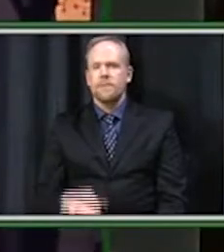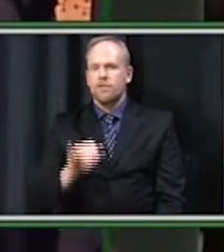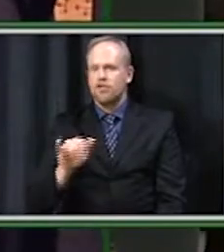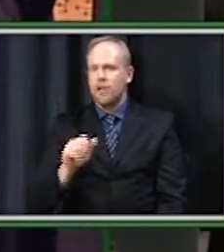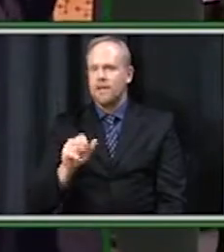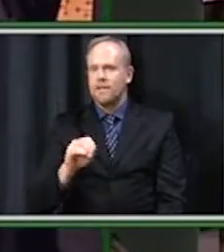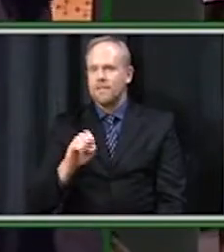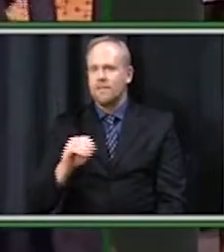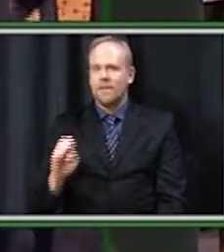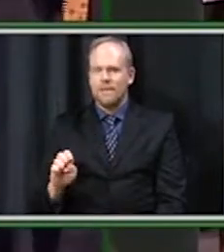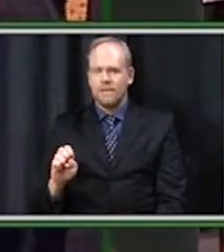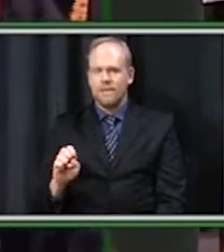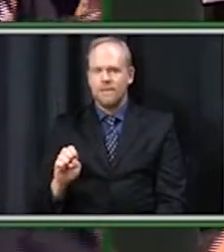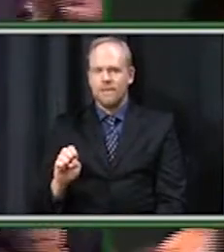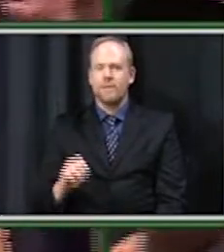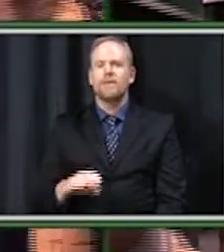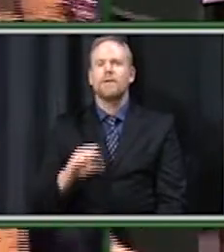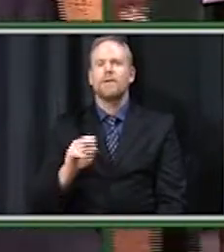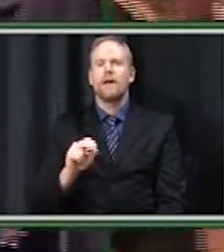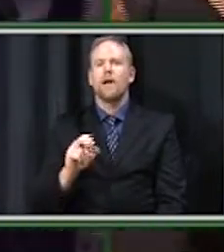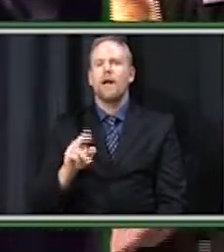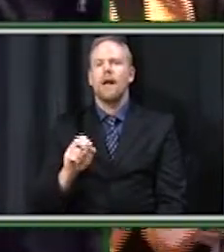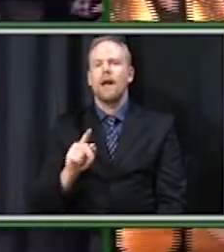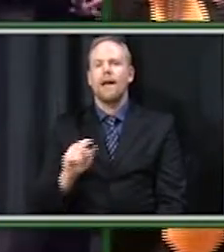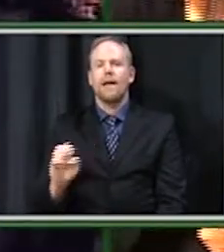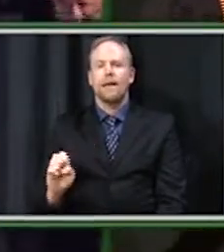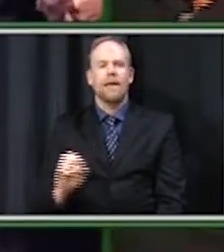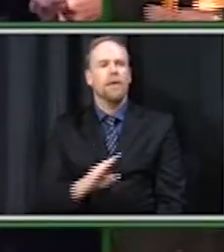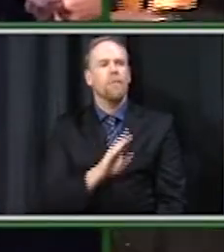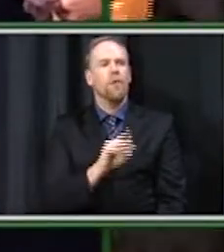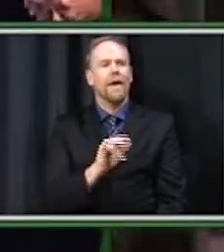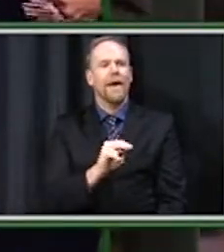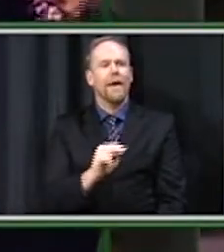Jasmine Nunnally. Rhiannon Kelly.